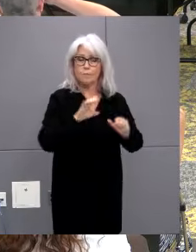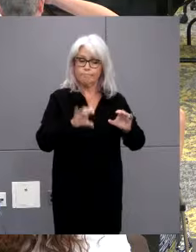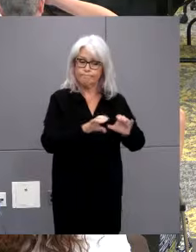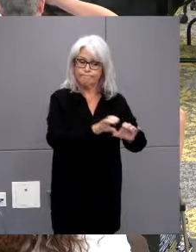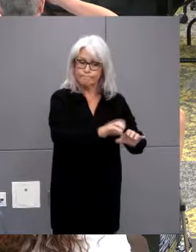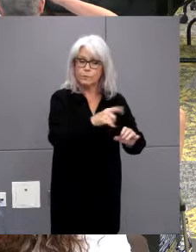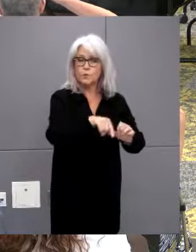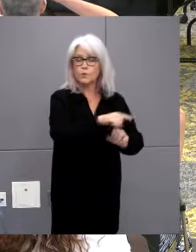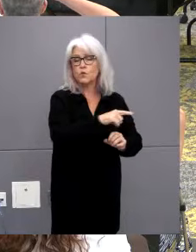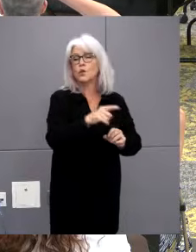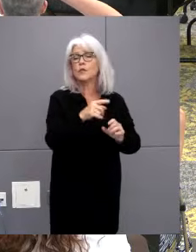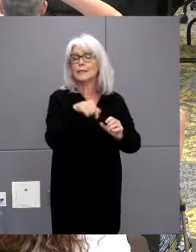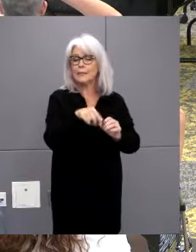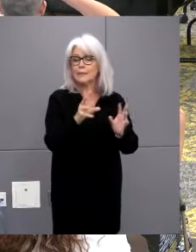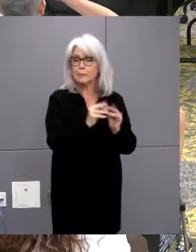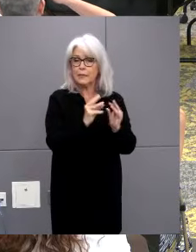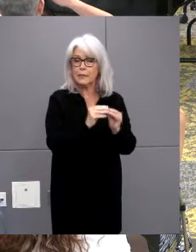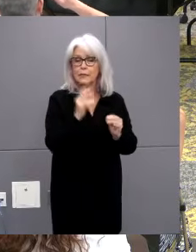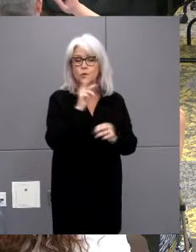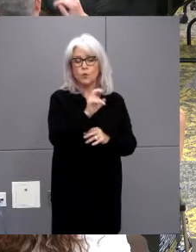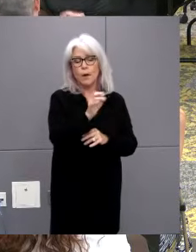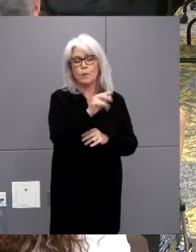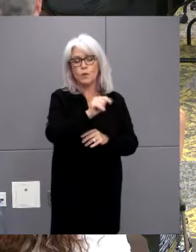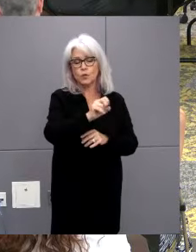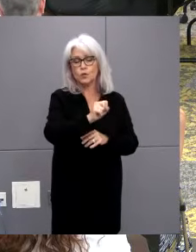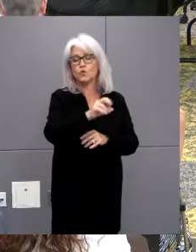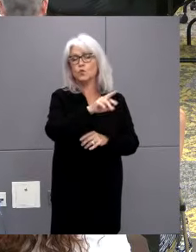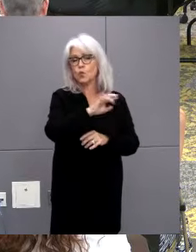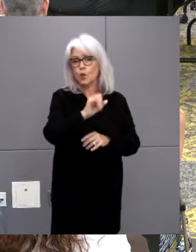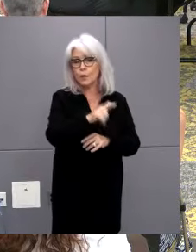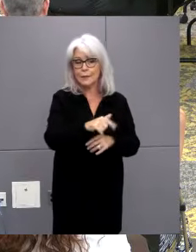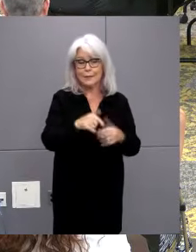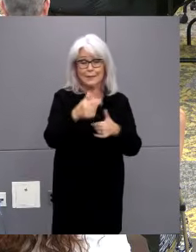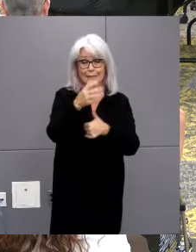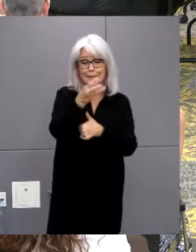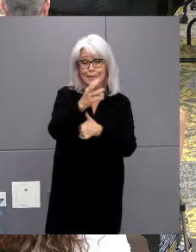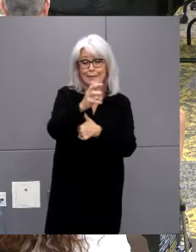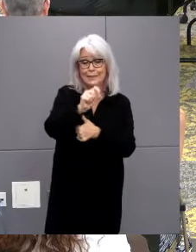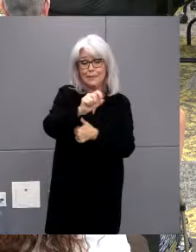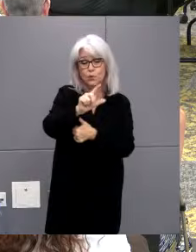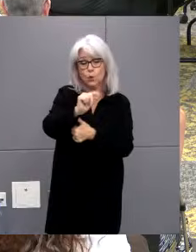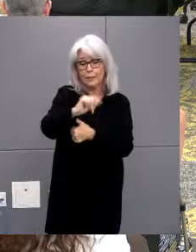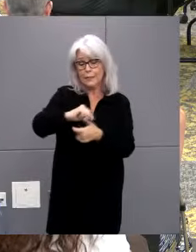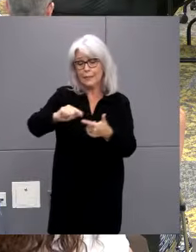with Robert's rules are 1620 and 1660.